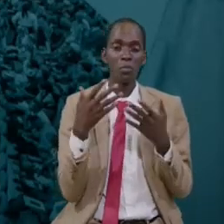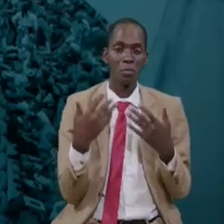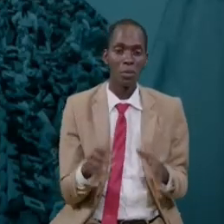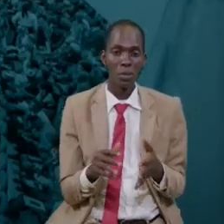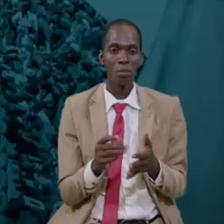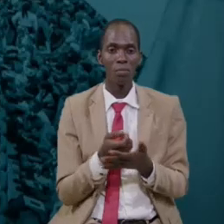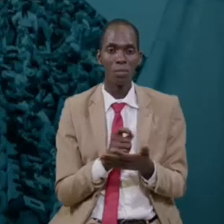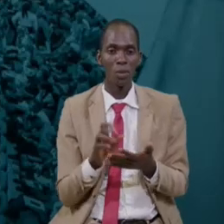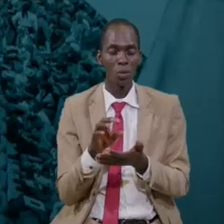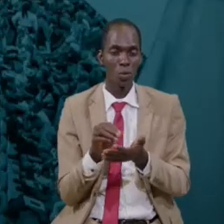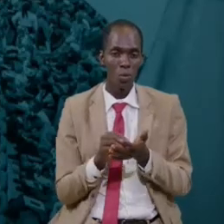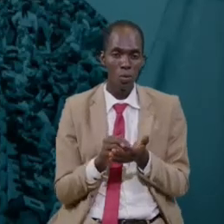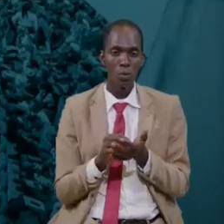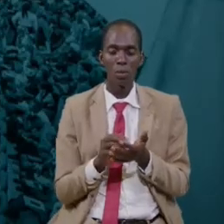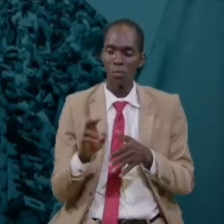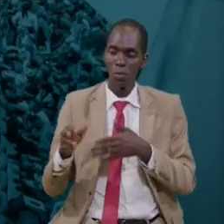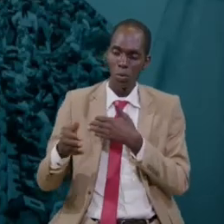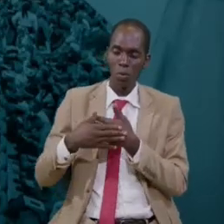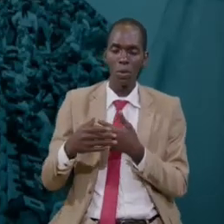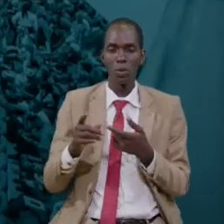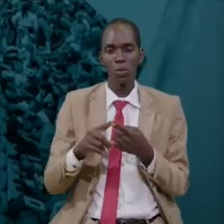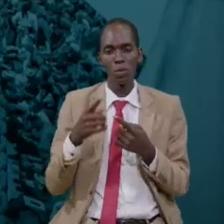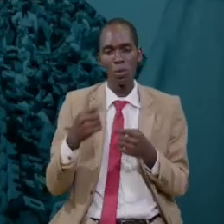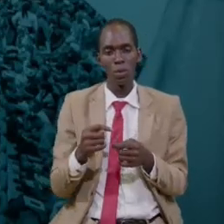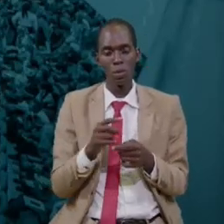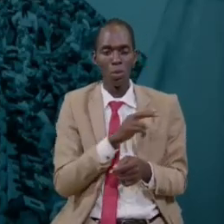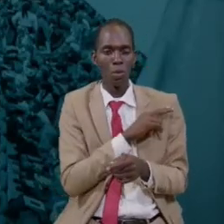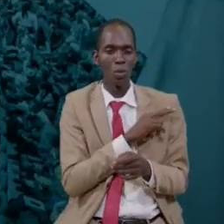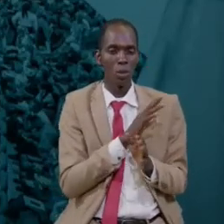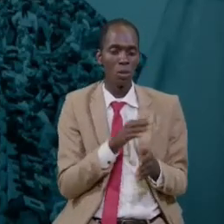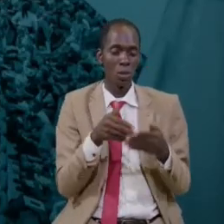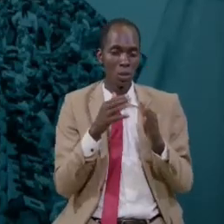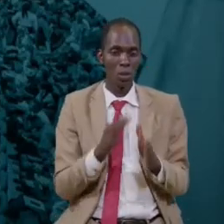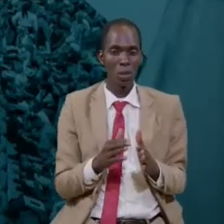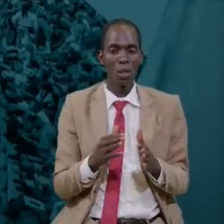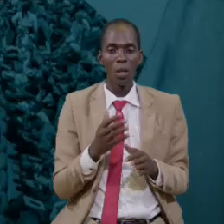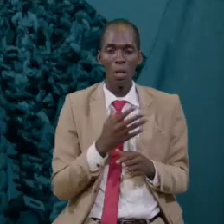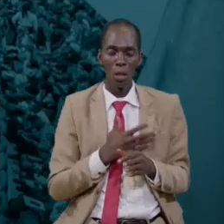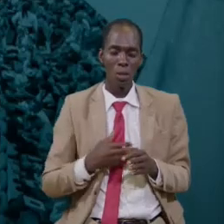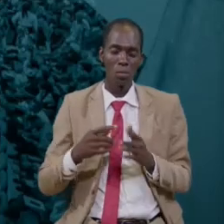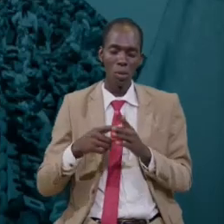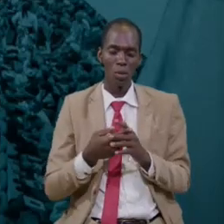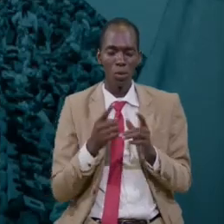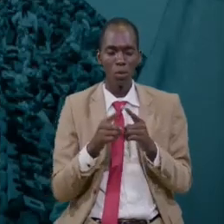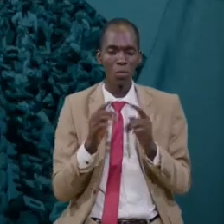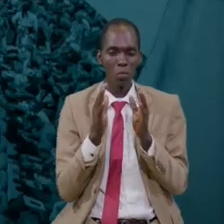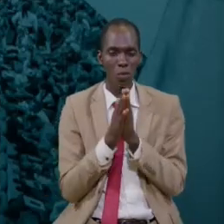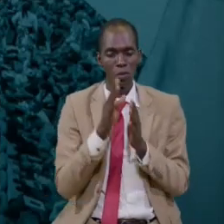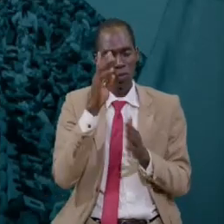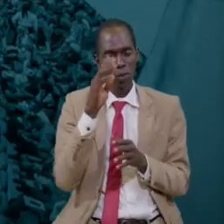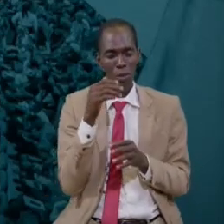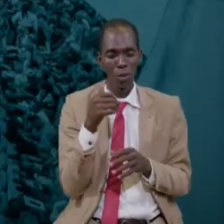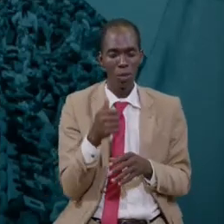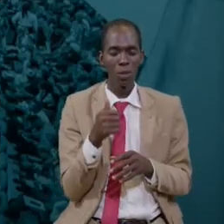please indicate. If you have finished, if you have taken all the names, wave your hand, wave your flag, let's know that you are